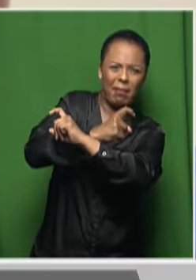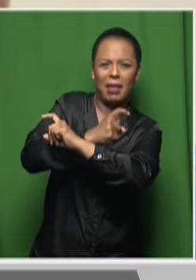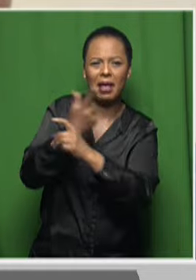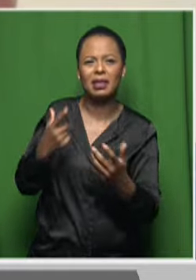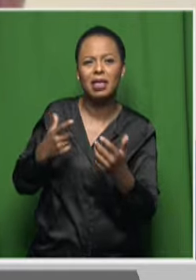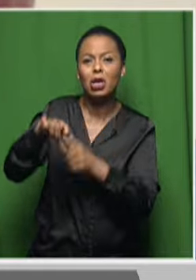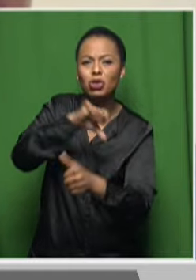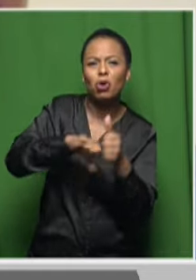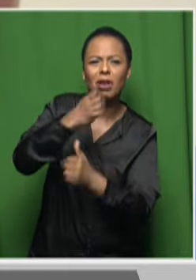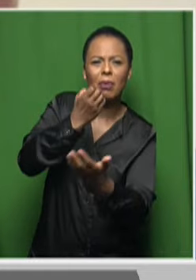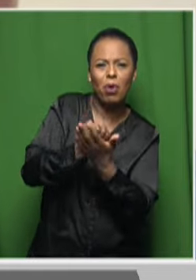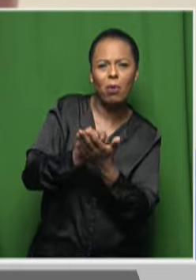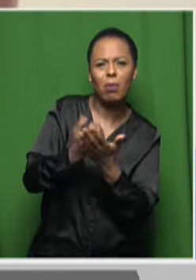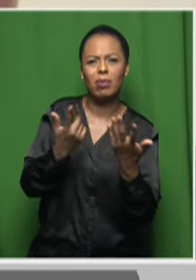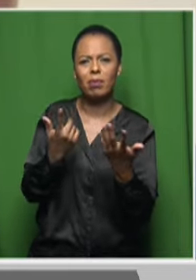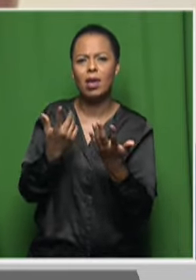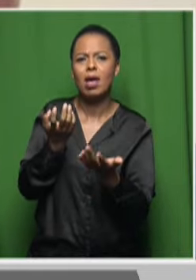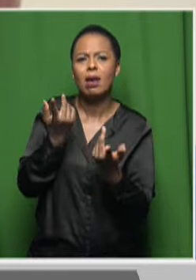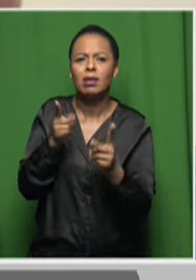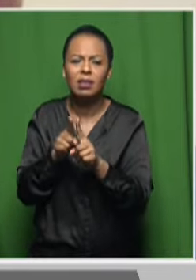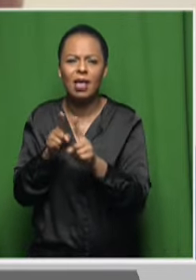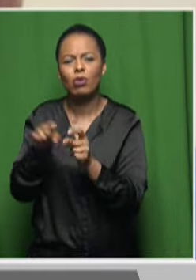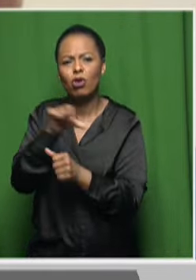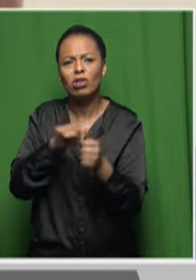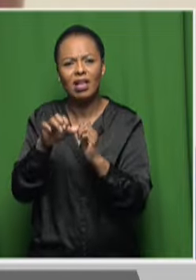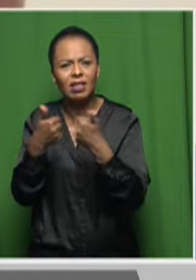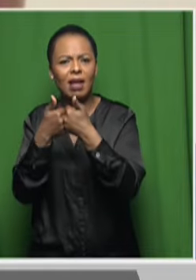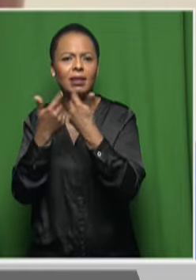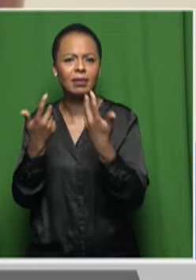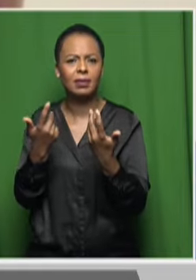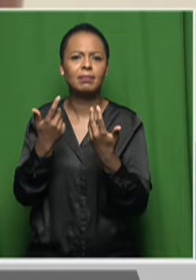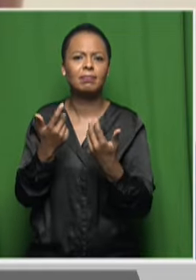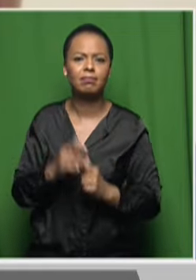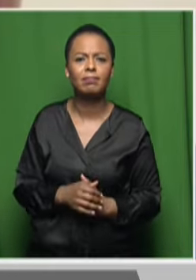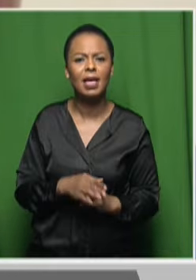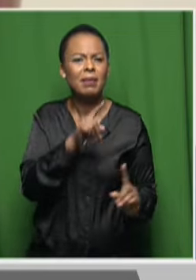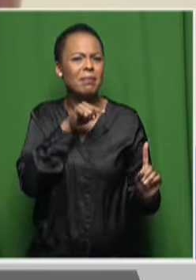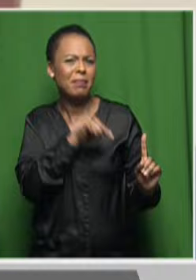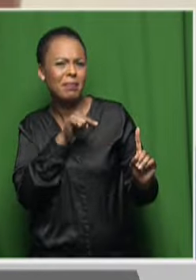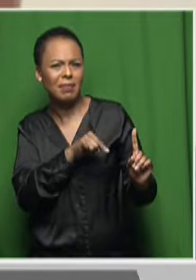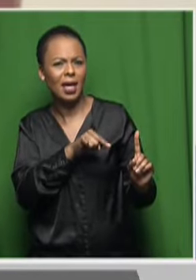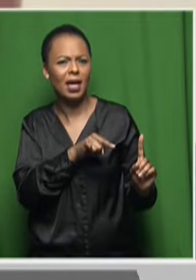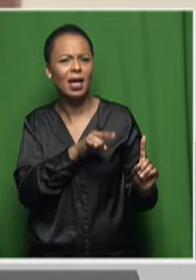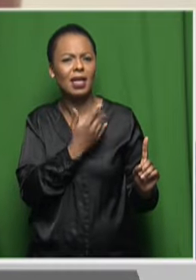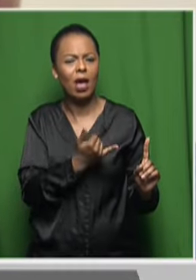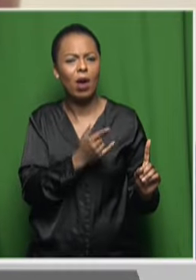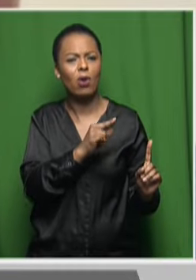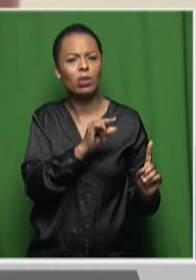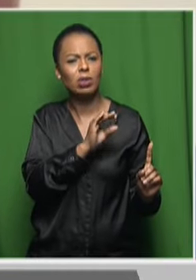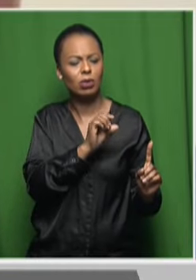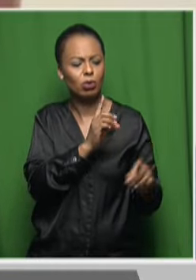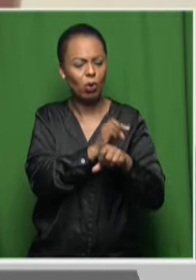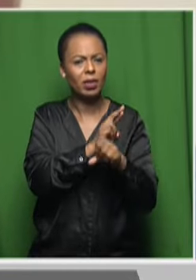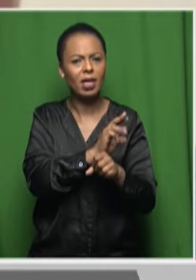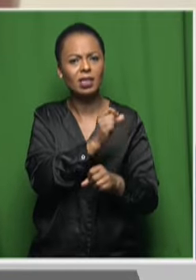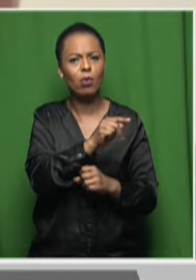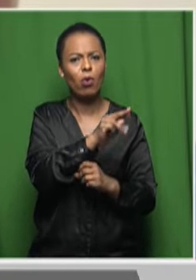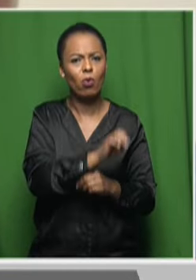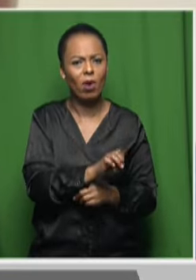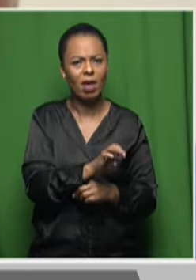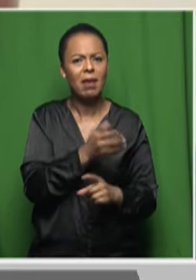challenges. Very quickly, how does Dr. Sobukwe's legacy offer insights or guidance for the country's ongoing journey